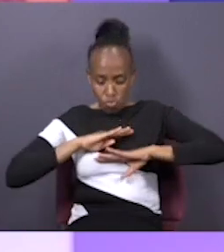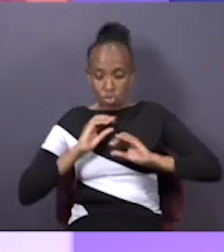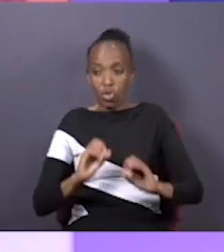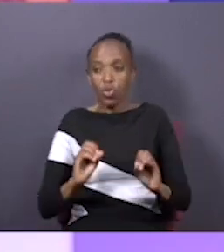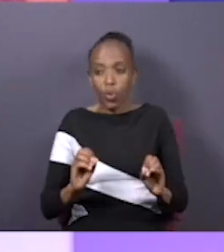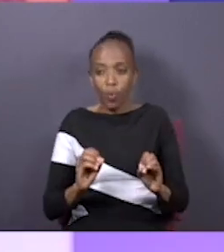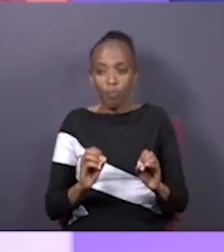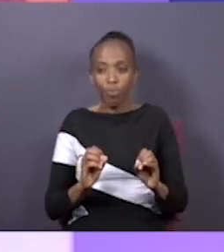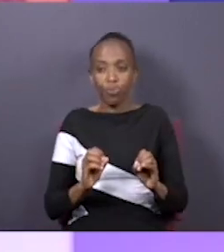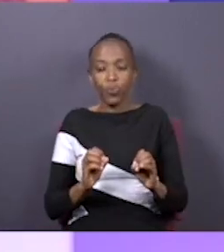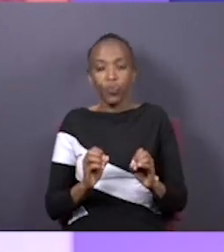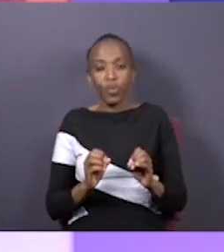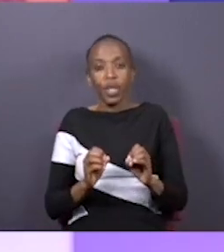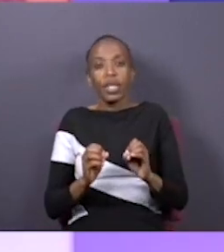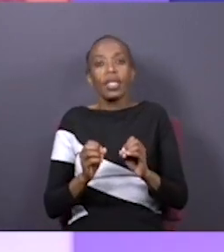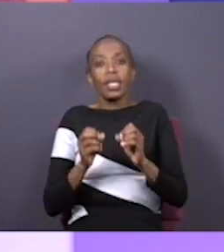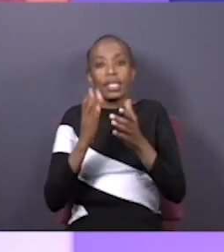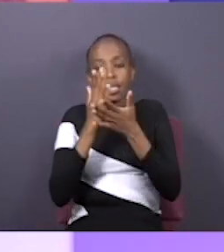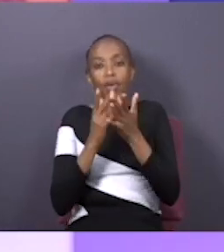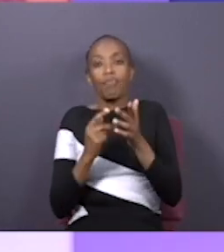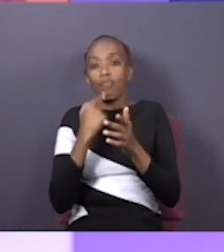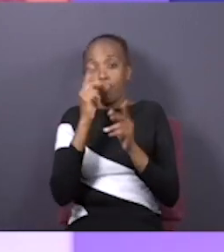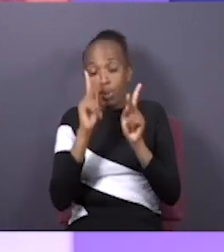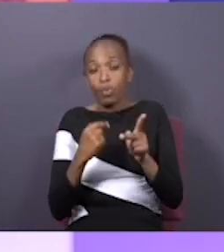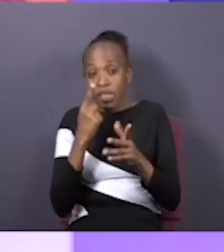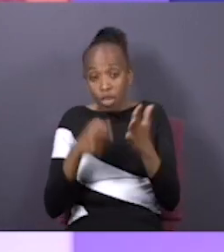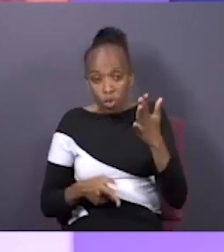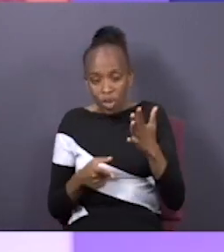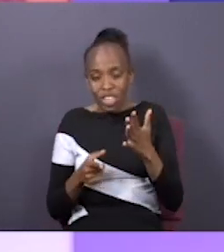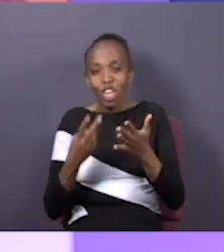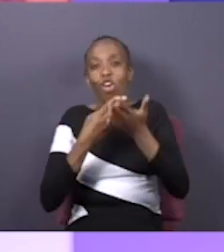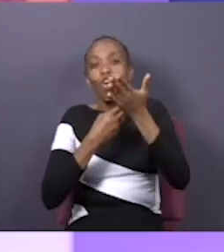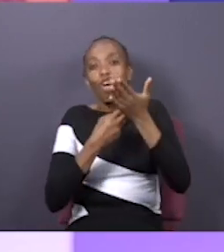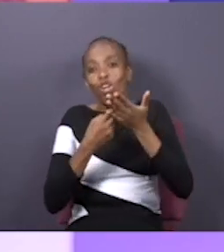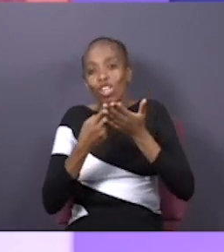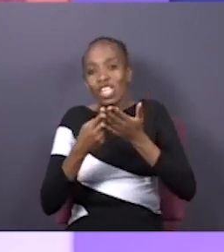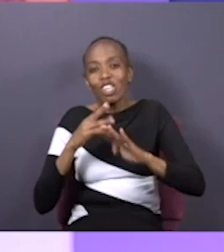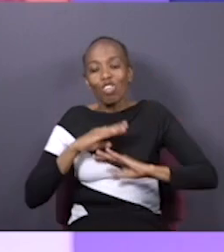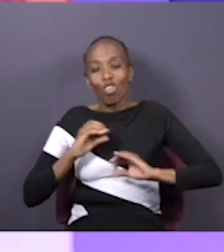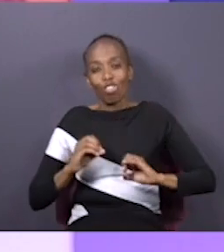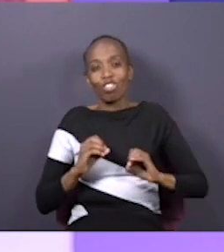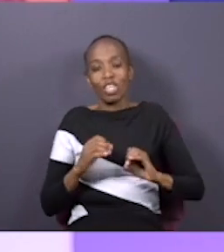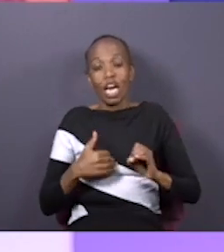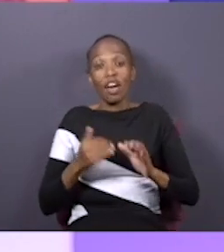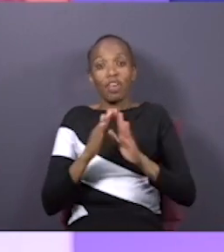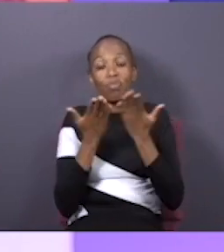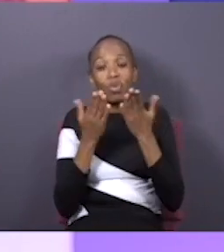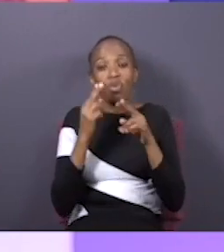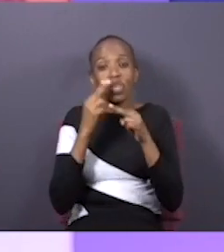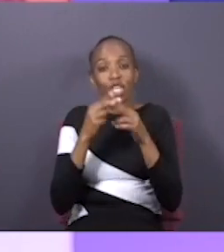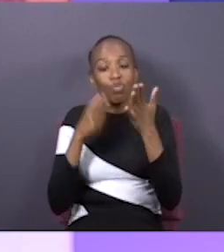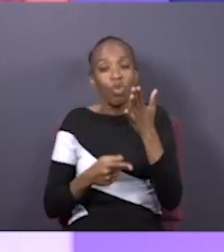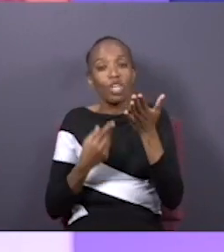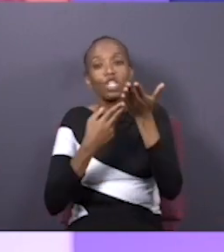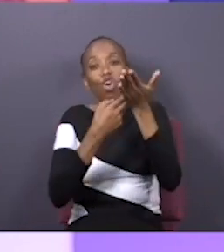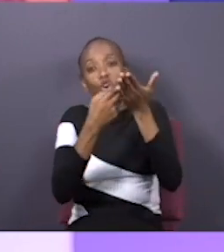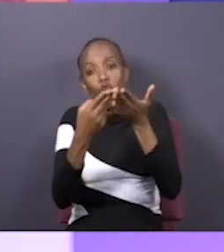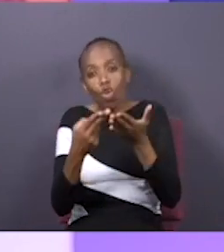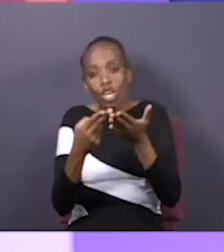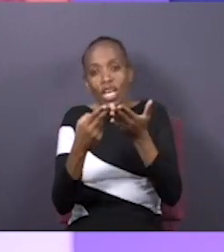have called this sanctified dissatisfaction. There is even a book that is called